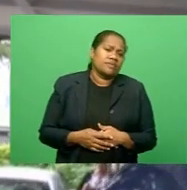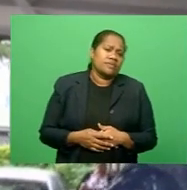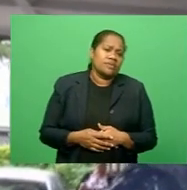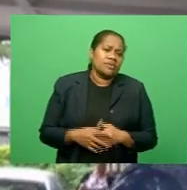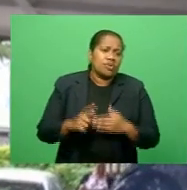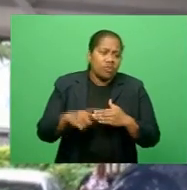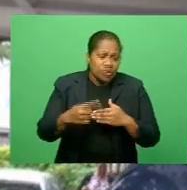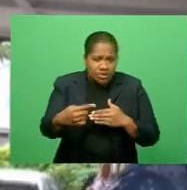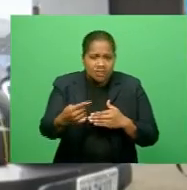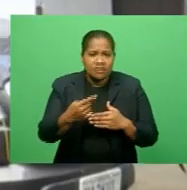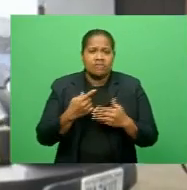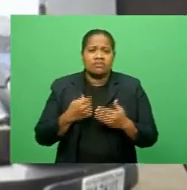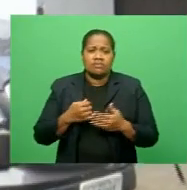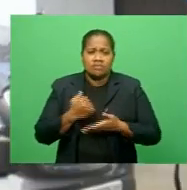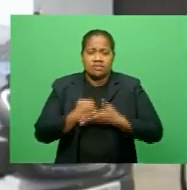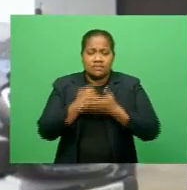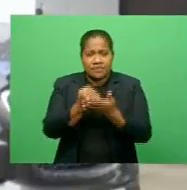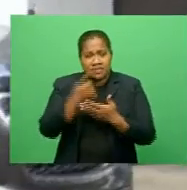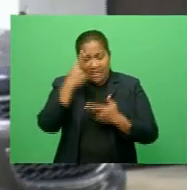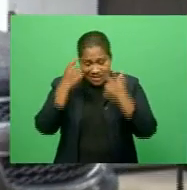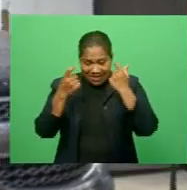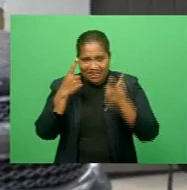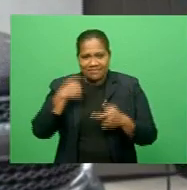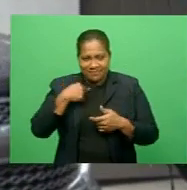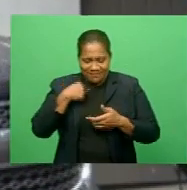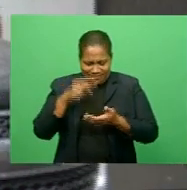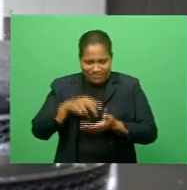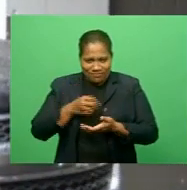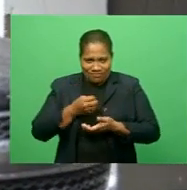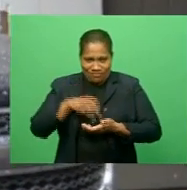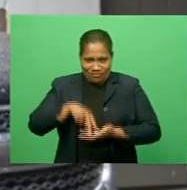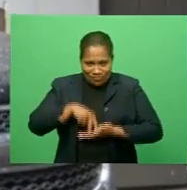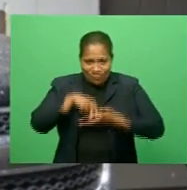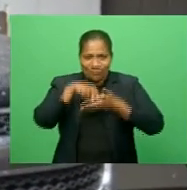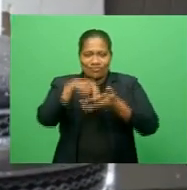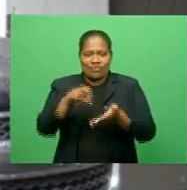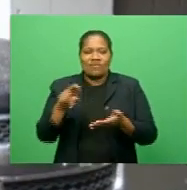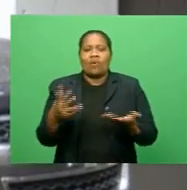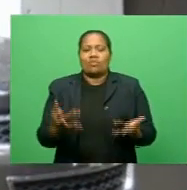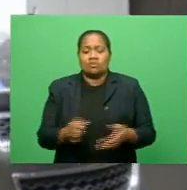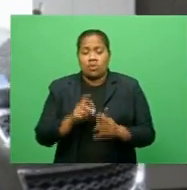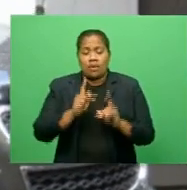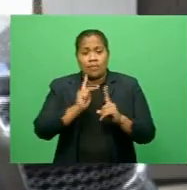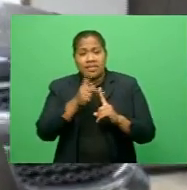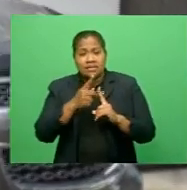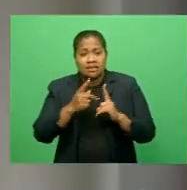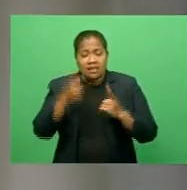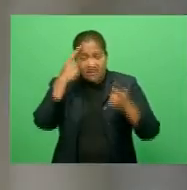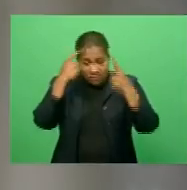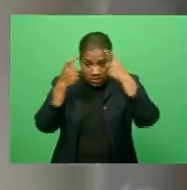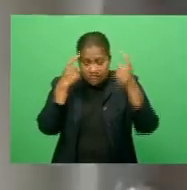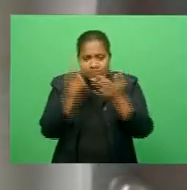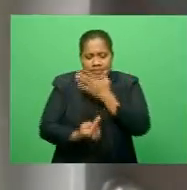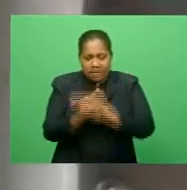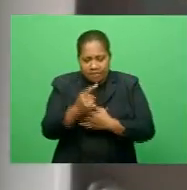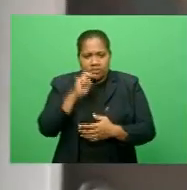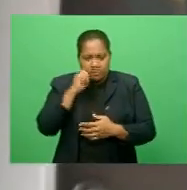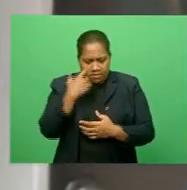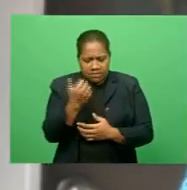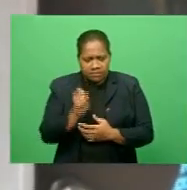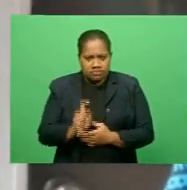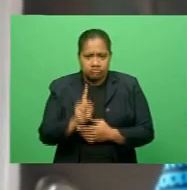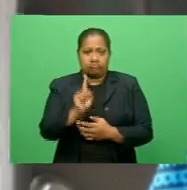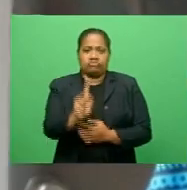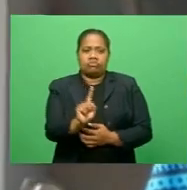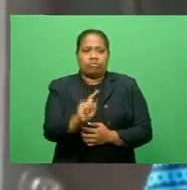philosophies I stand with. In the same interview, he says his political philosophy is well and alive, and he will consider his next